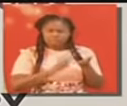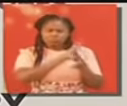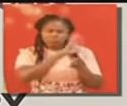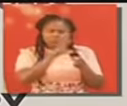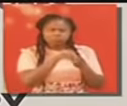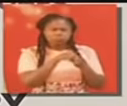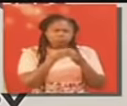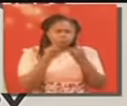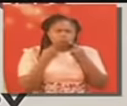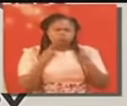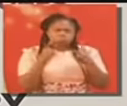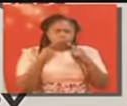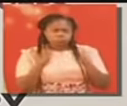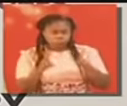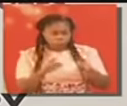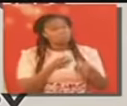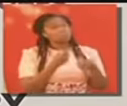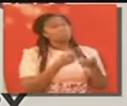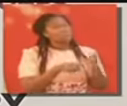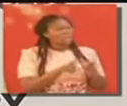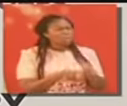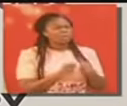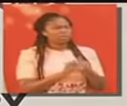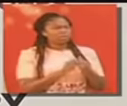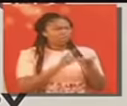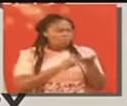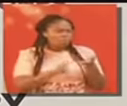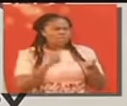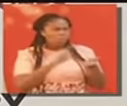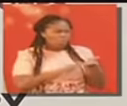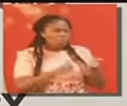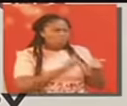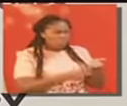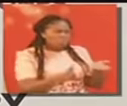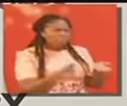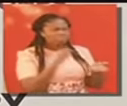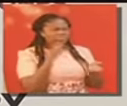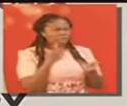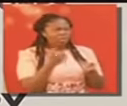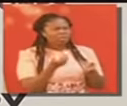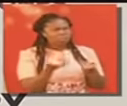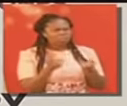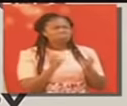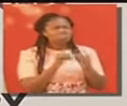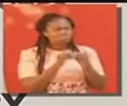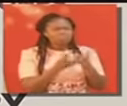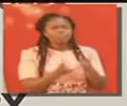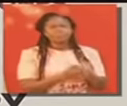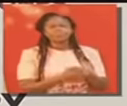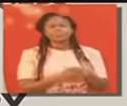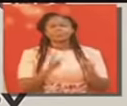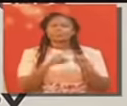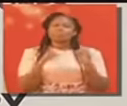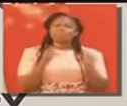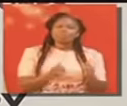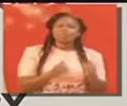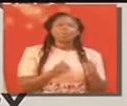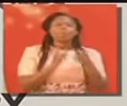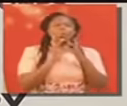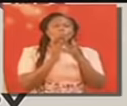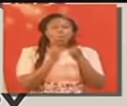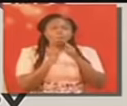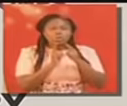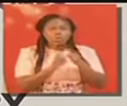of the public who worked with us. I just want to close off briefly with where we are with the flu